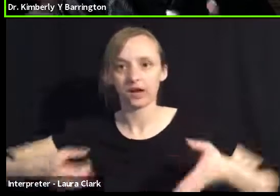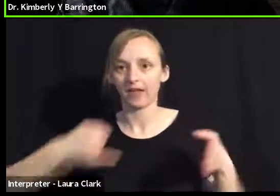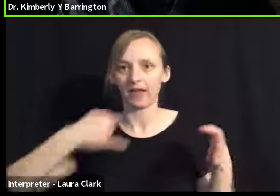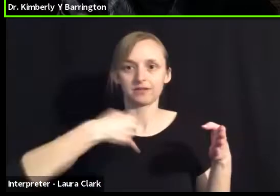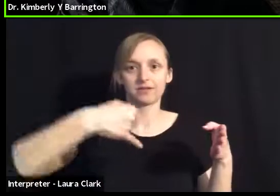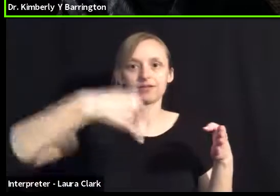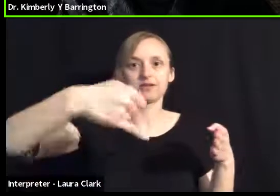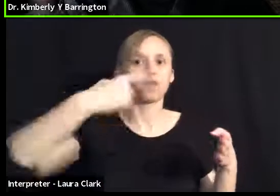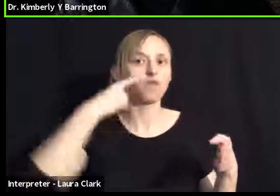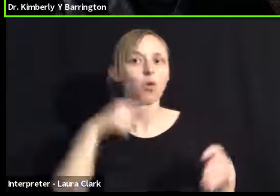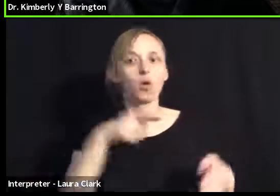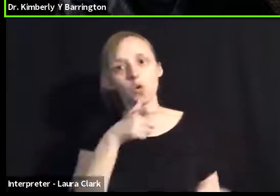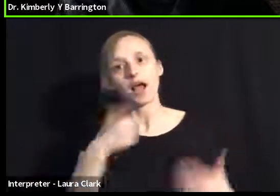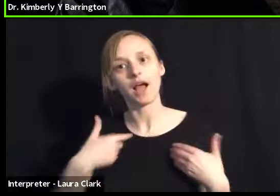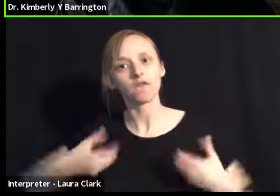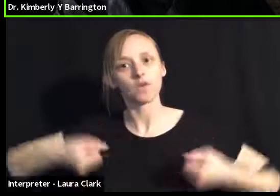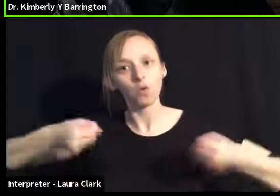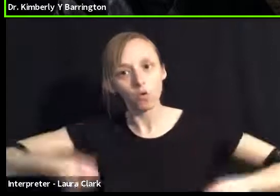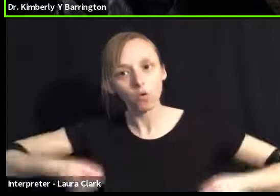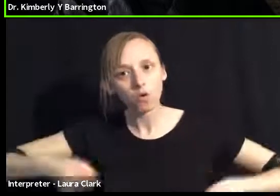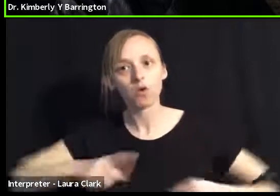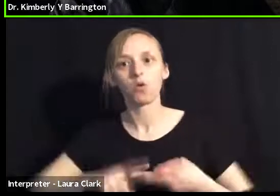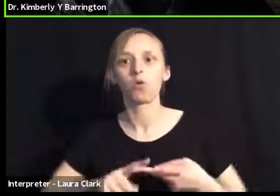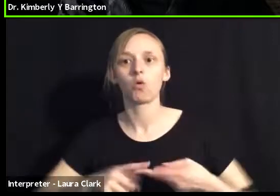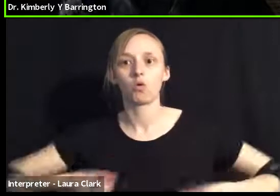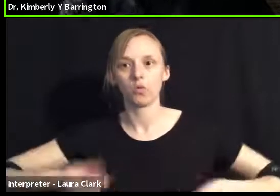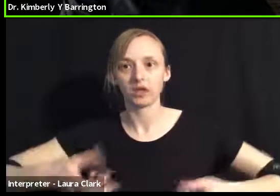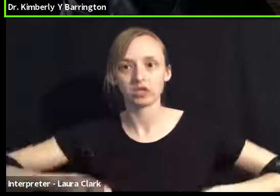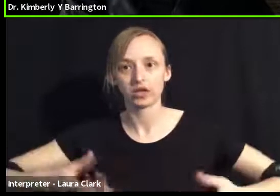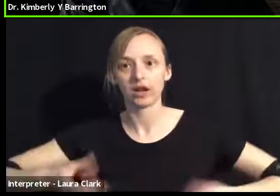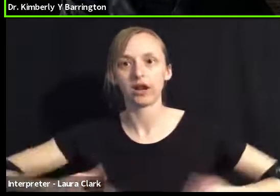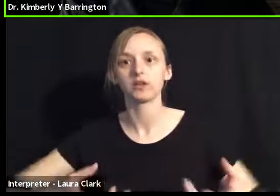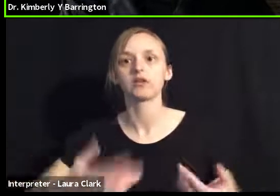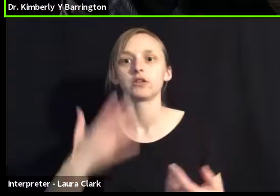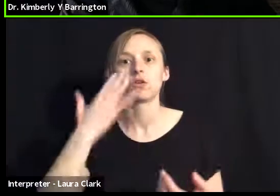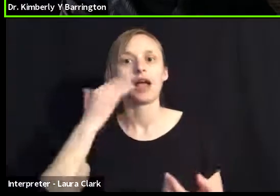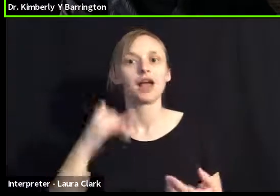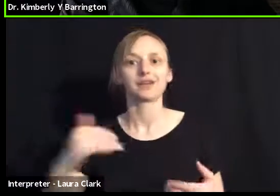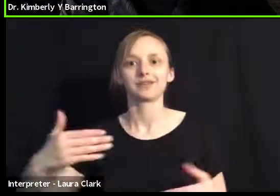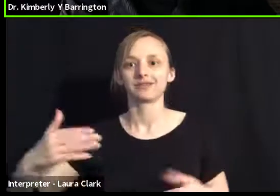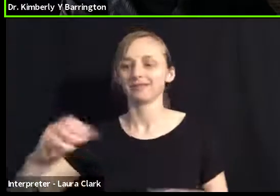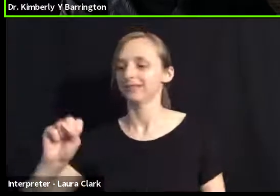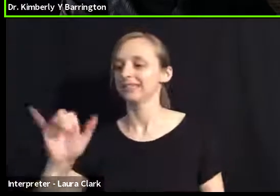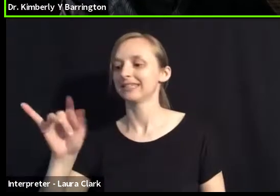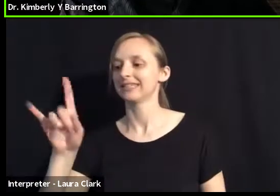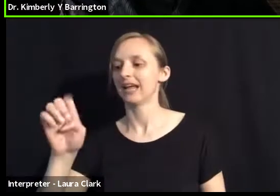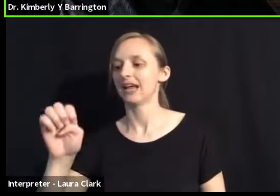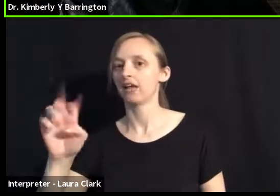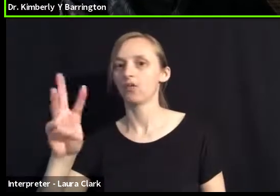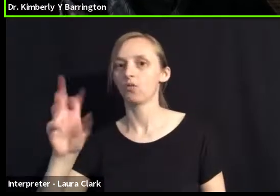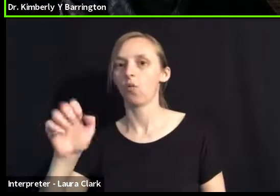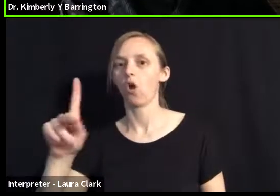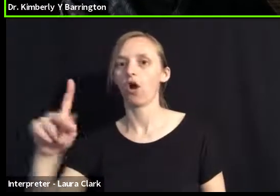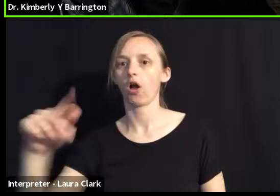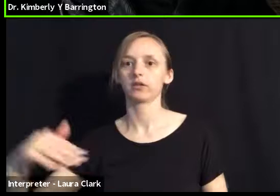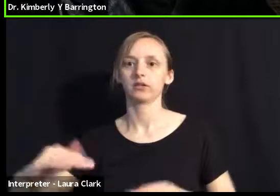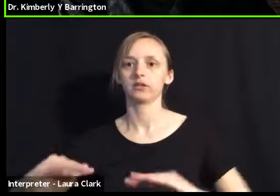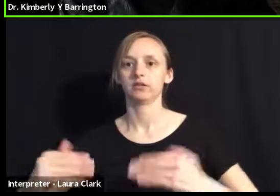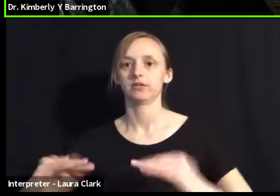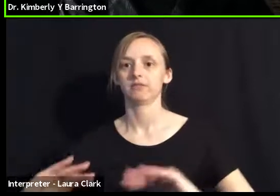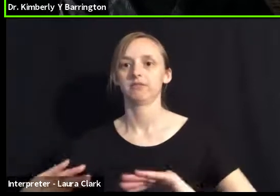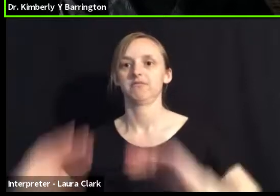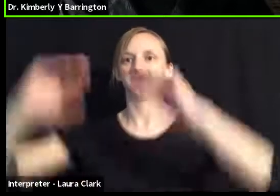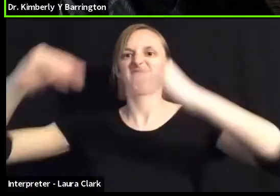that they don't have to try to get over that hump of the sidewalk. But you have really been blessed.